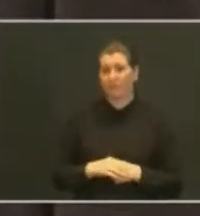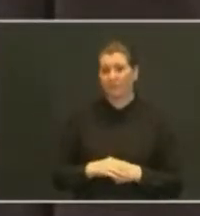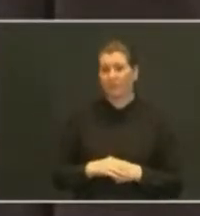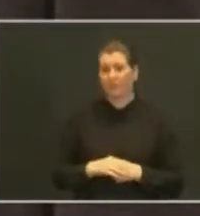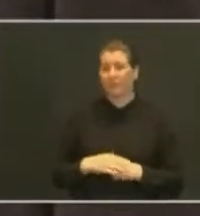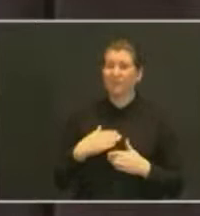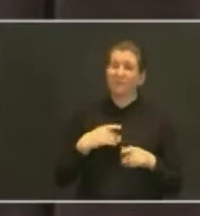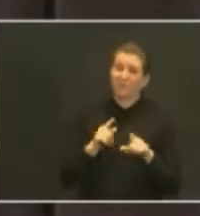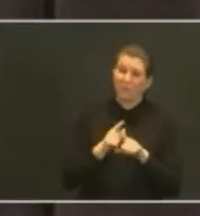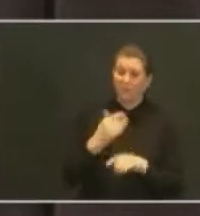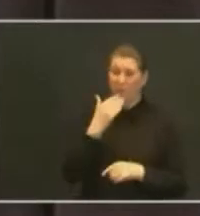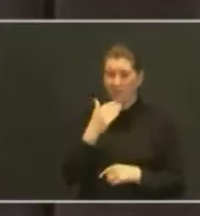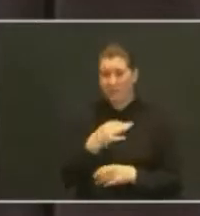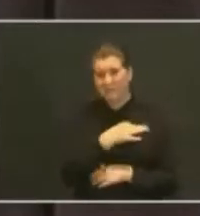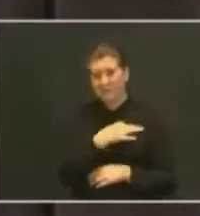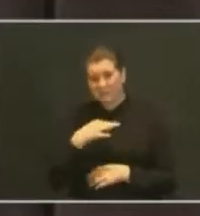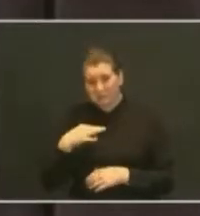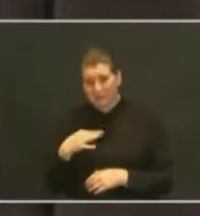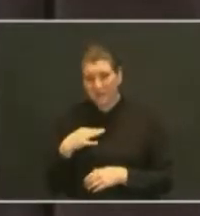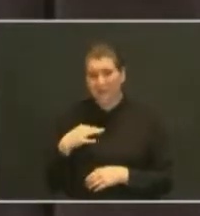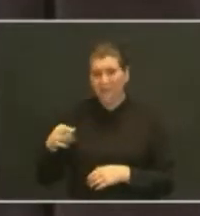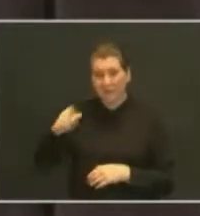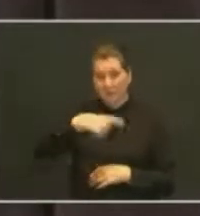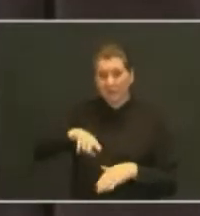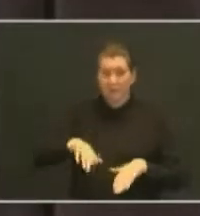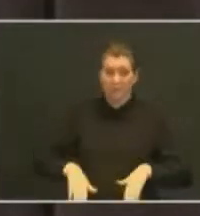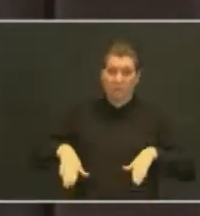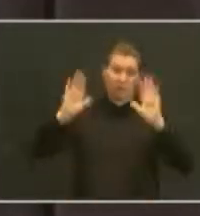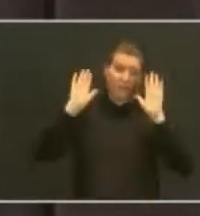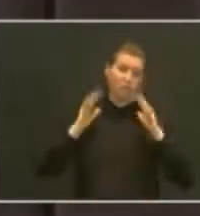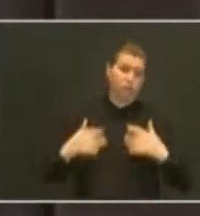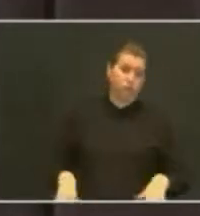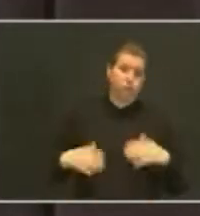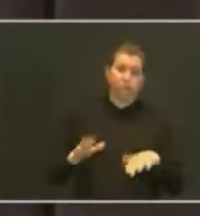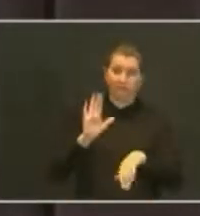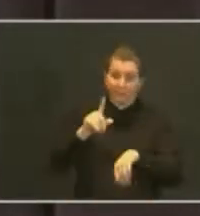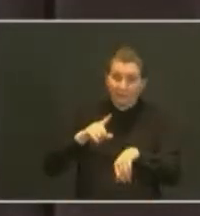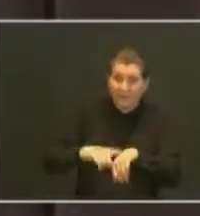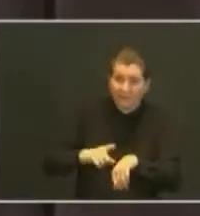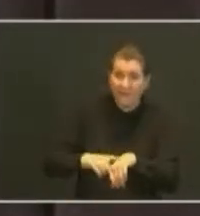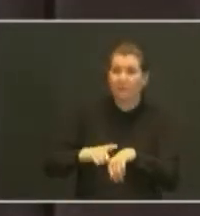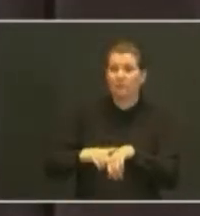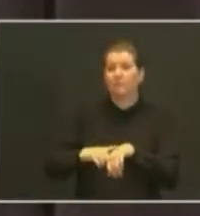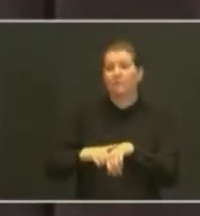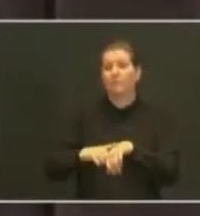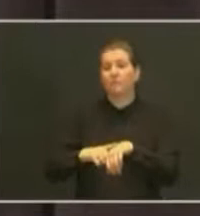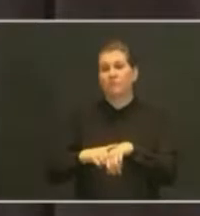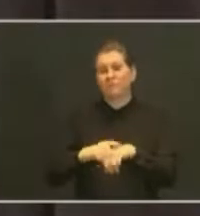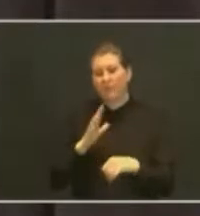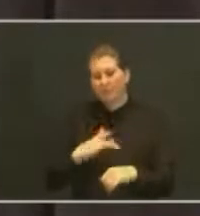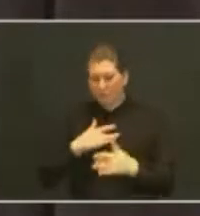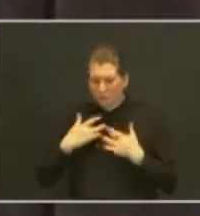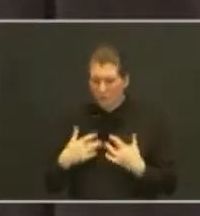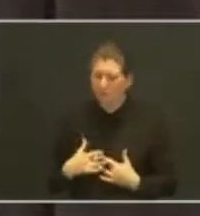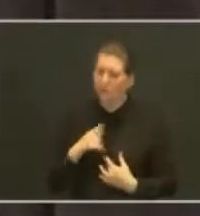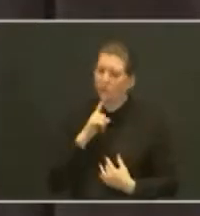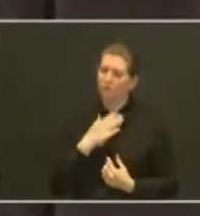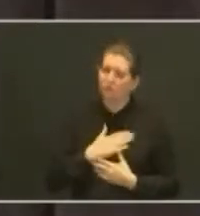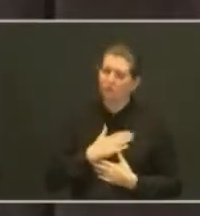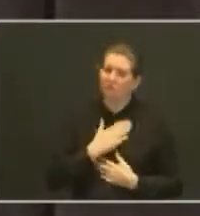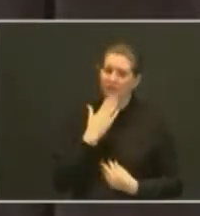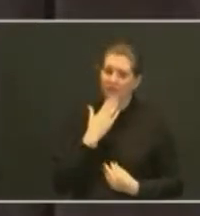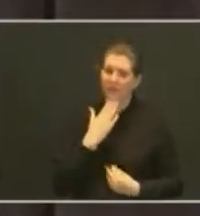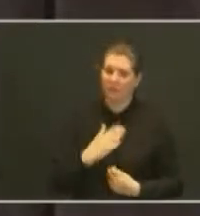these facilities who have made tremendous sacrifices. We are extremely grateful, and we're pleased that